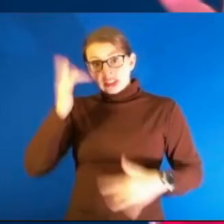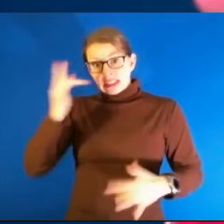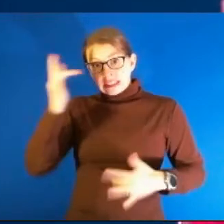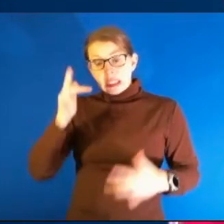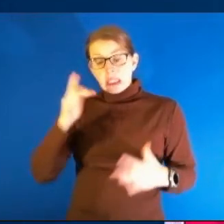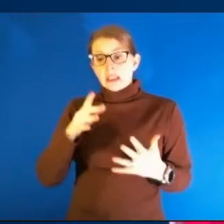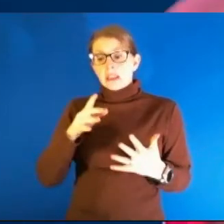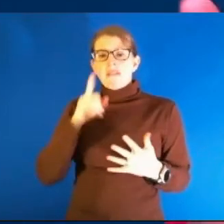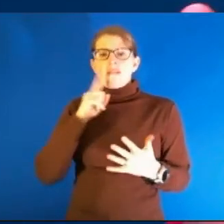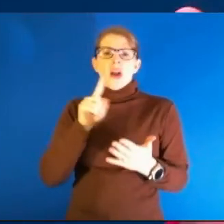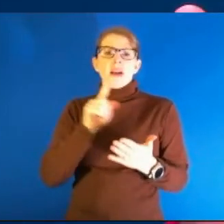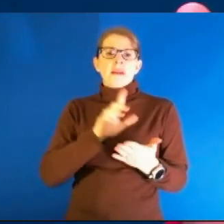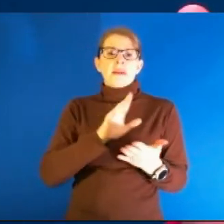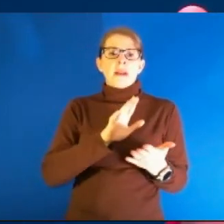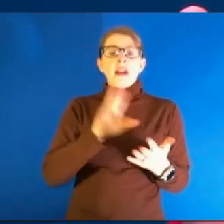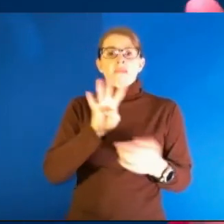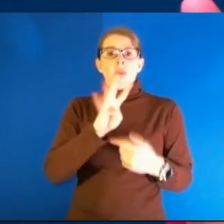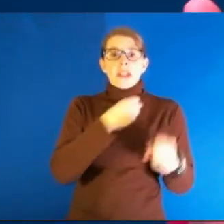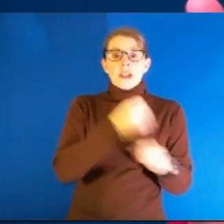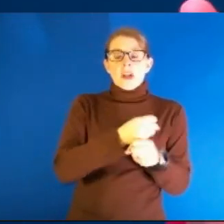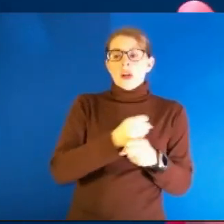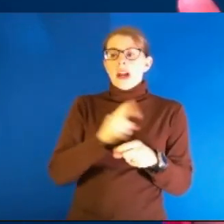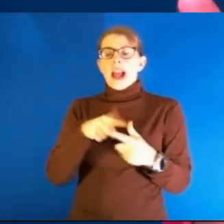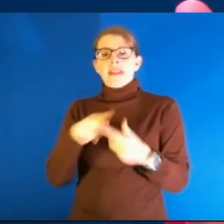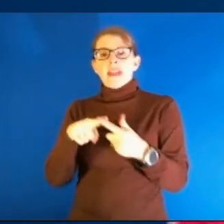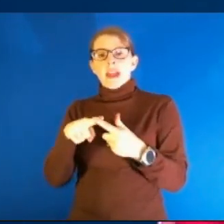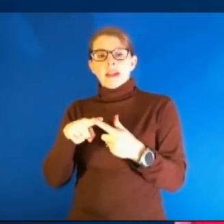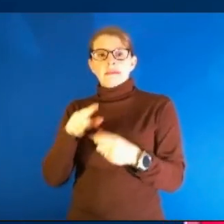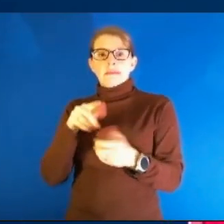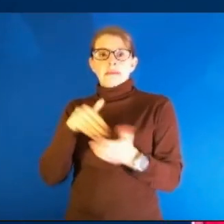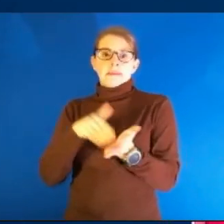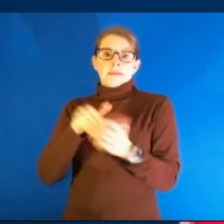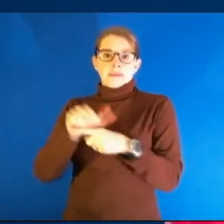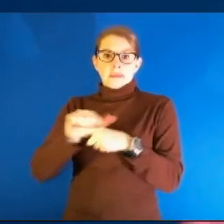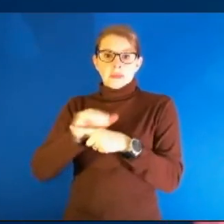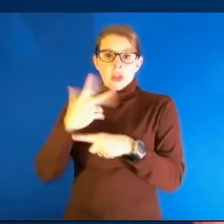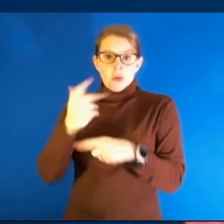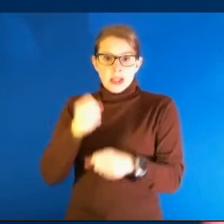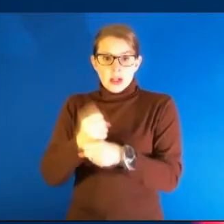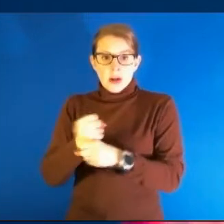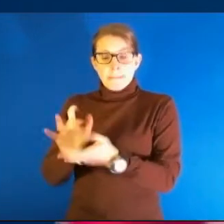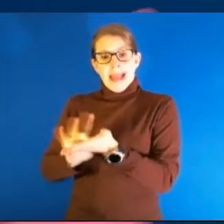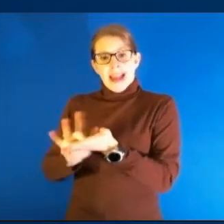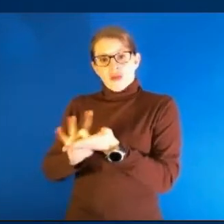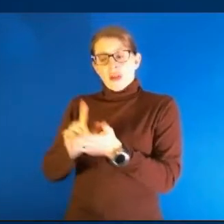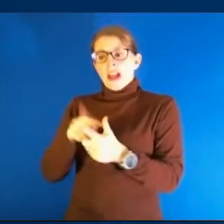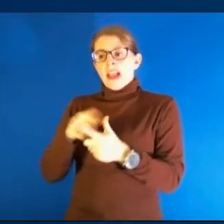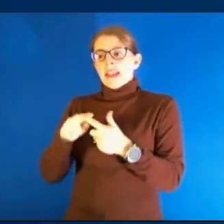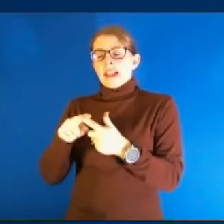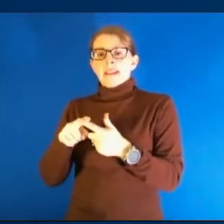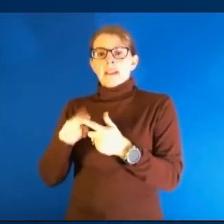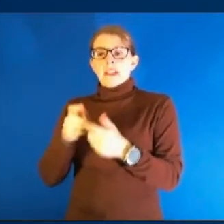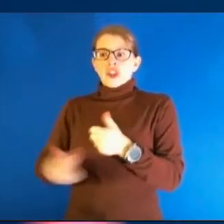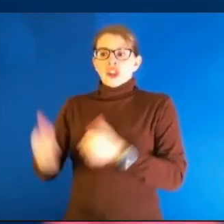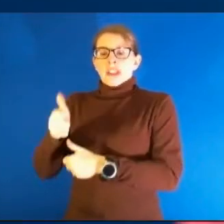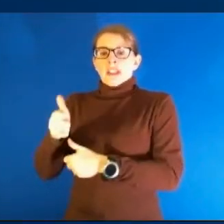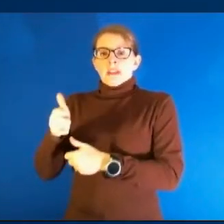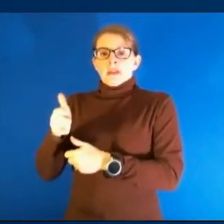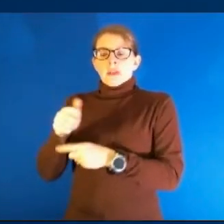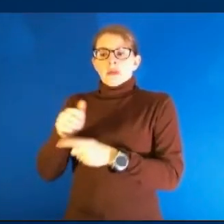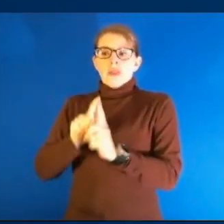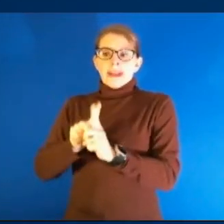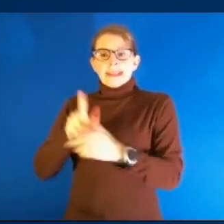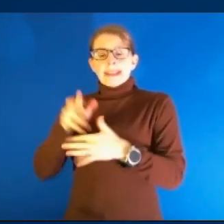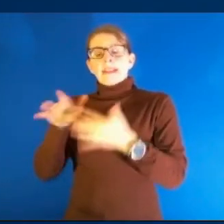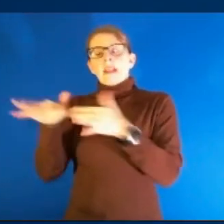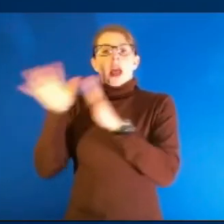that's 4 years, and you go through your residency training, that's 3 years, and for me, medicine, and then I was a chief resident, and I did specialty training in pulmonary. So